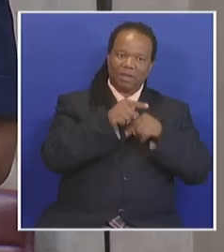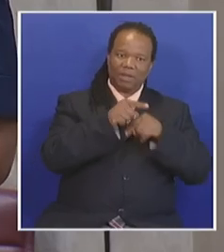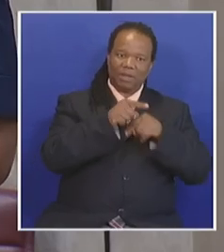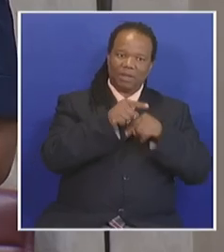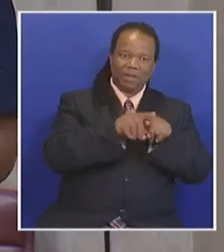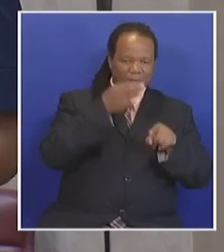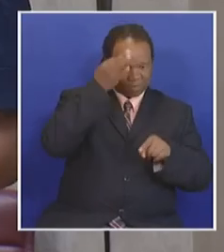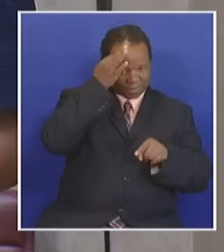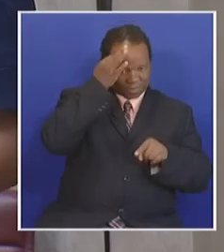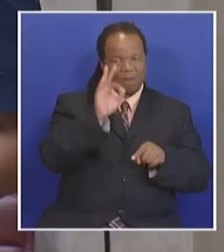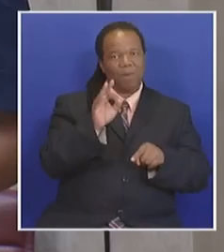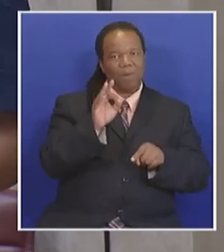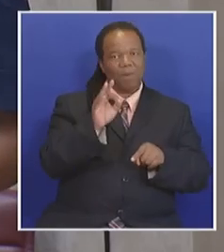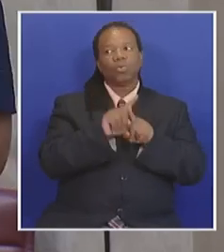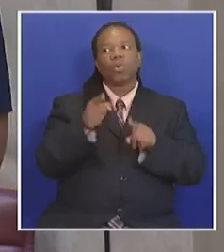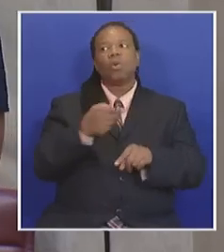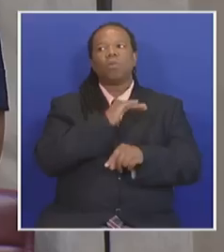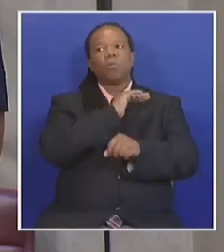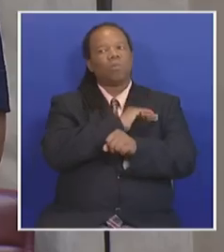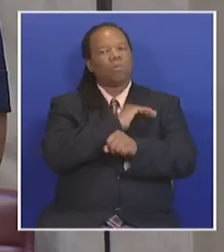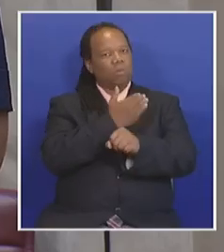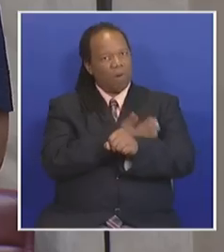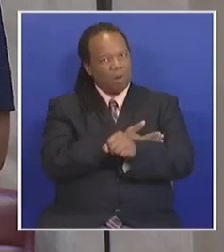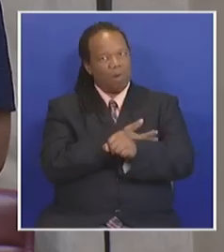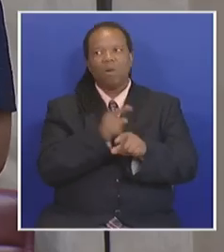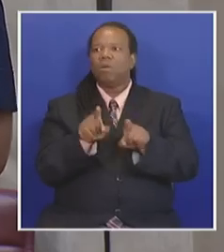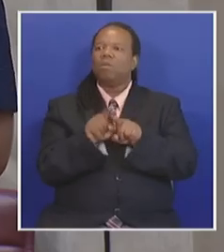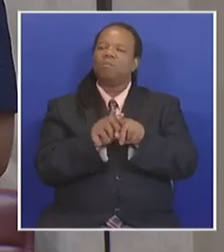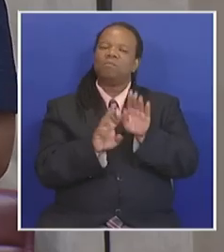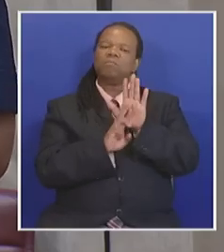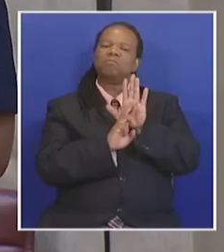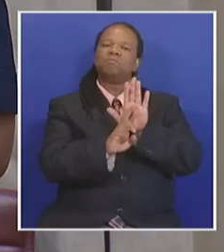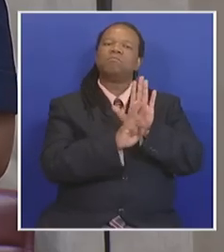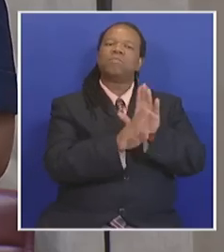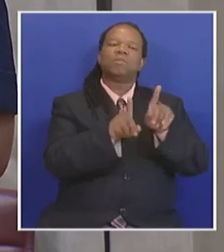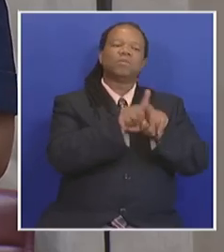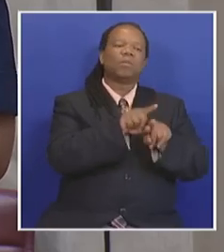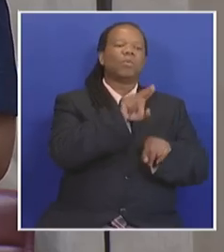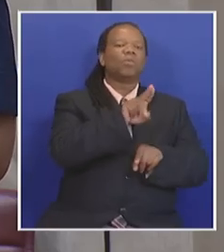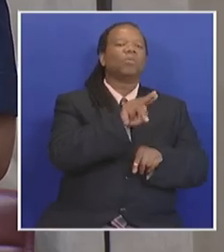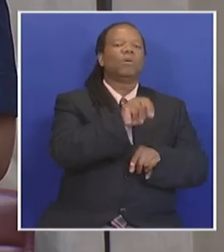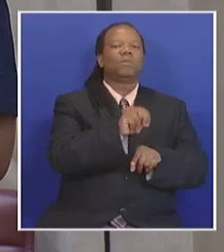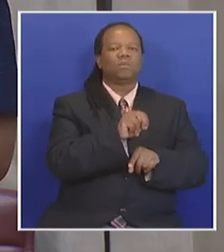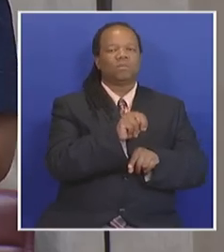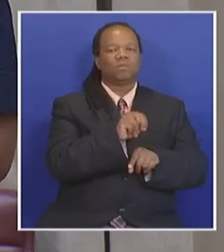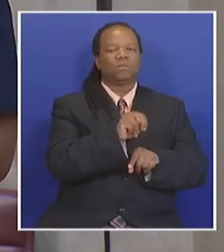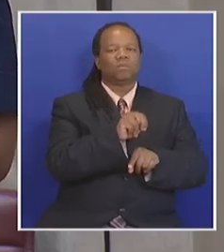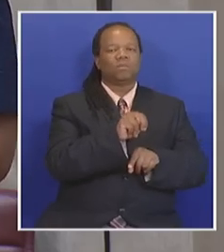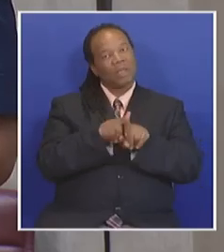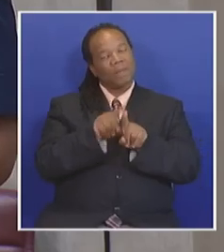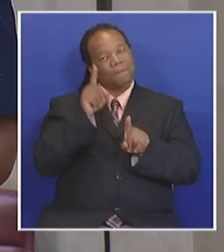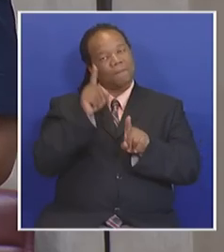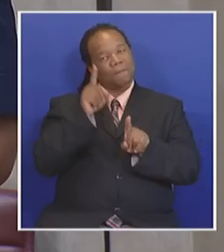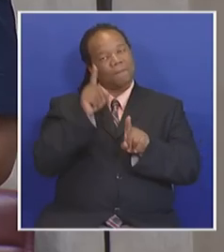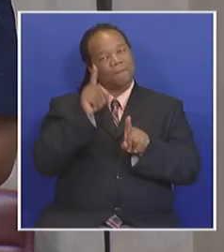a temerity to calm representation within the United Nations. This was a very Madiba who stood at the dock